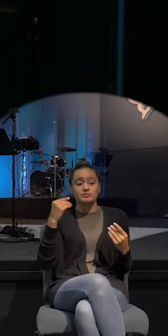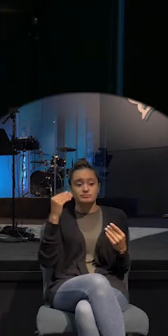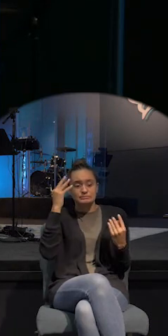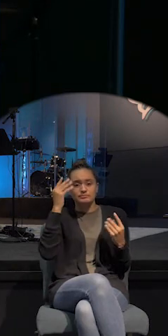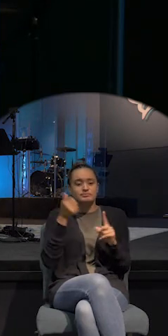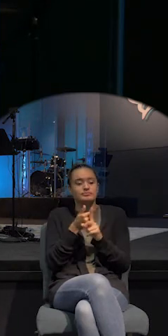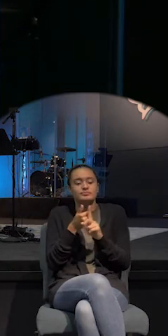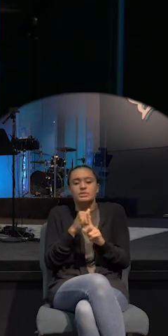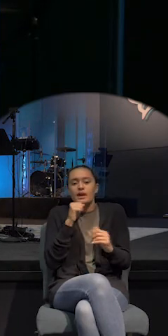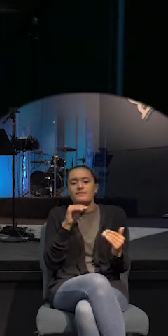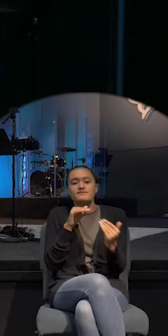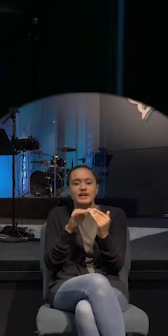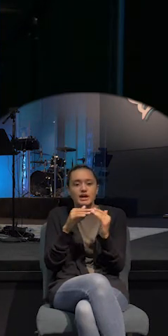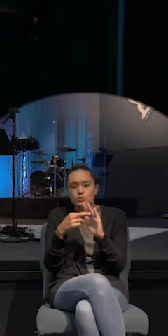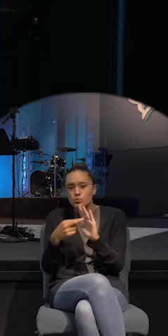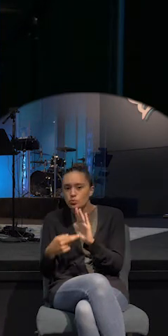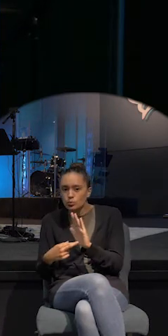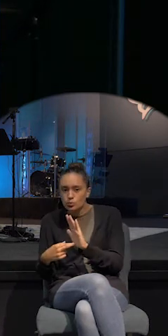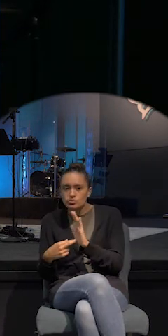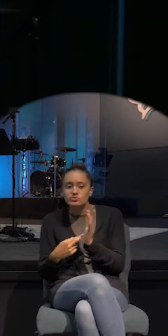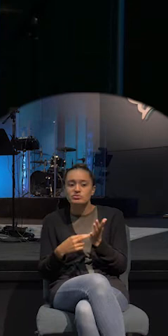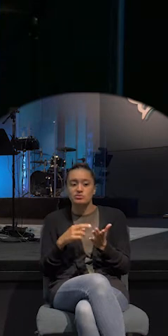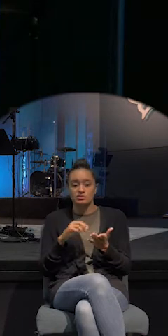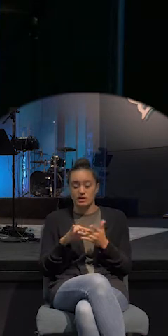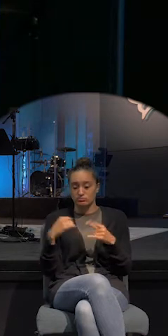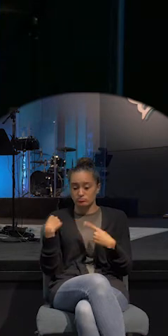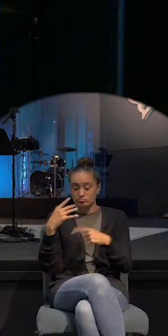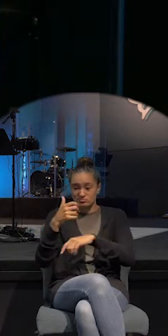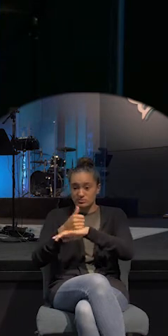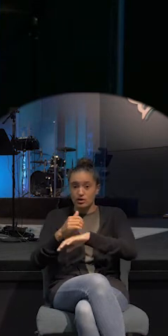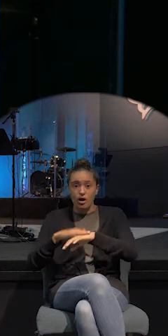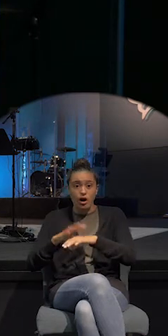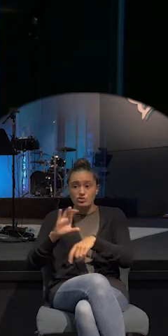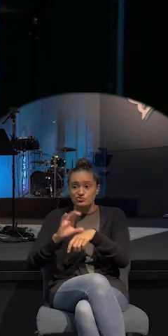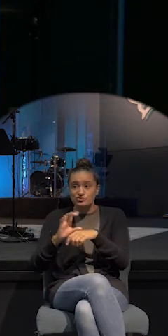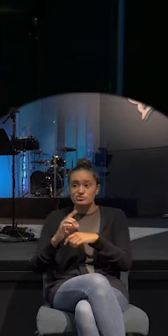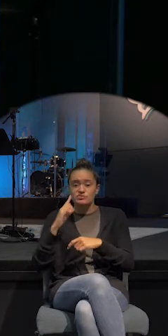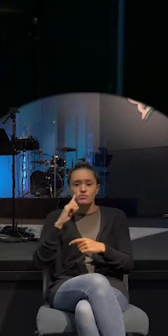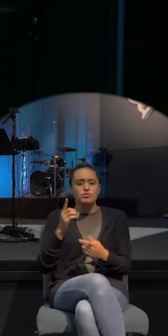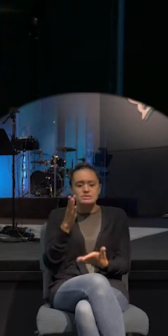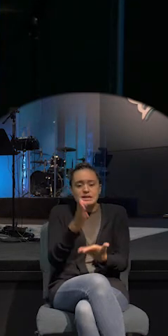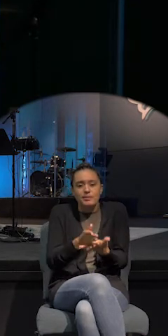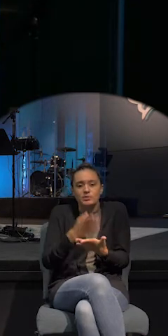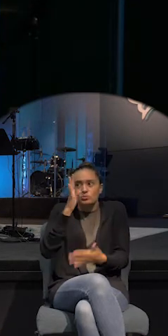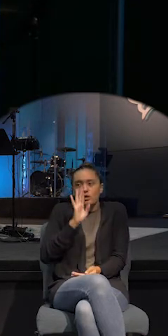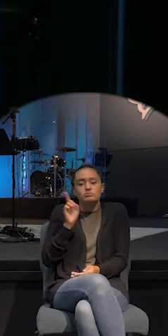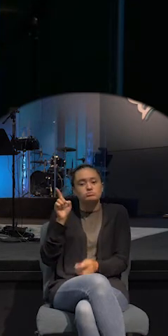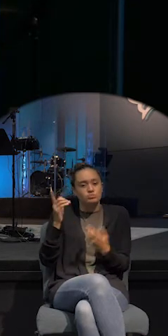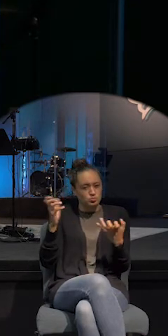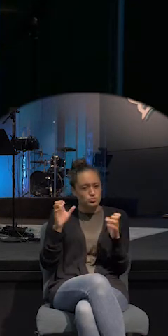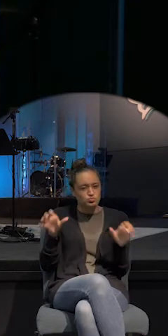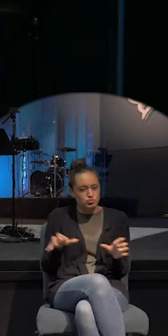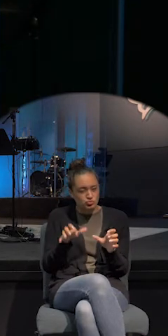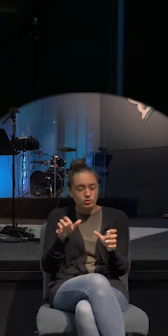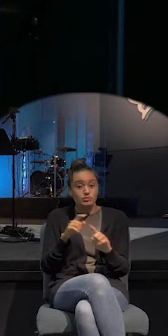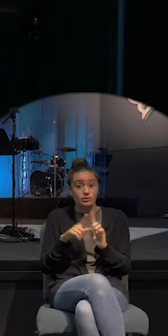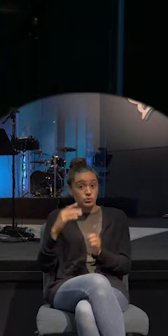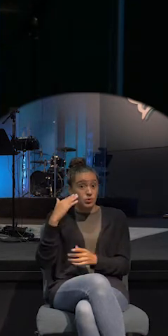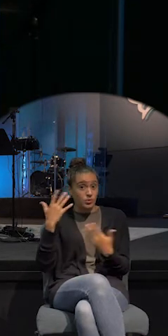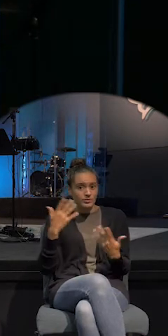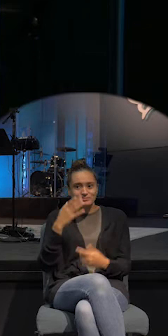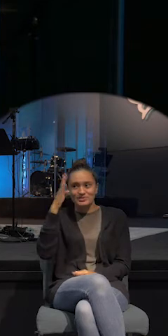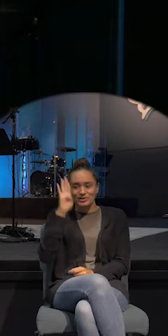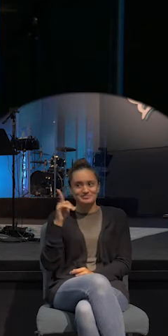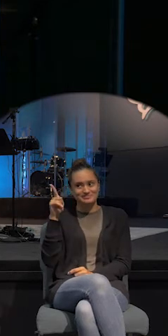the unfair regulations that have been placed on the church in order to stifle what God wants to do. But you know what? God